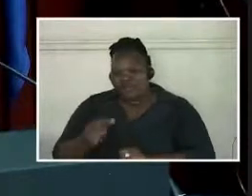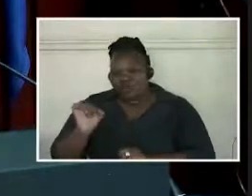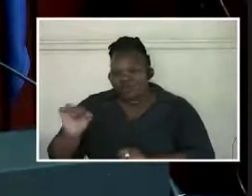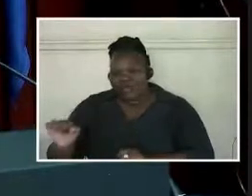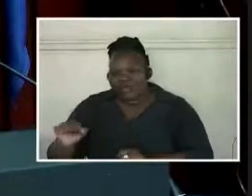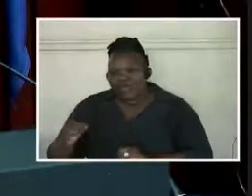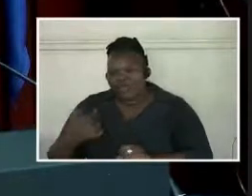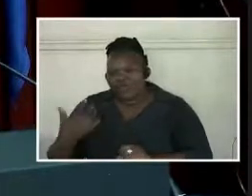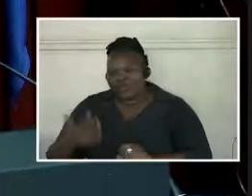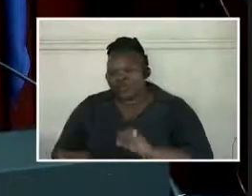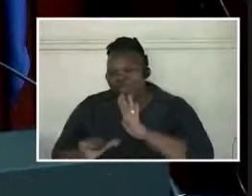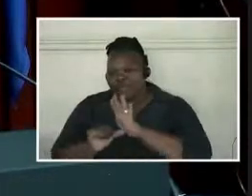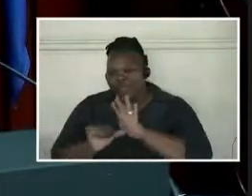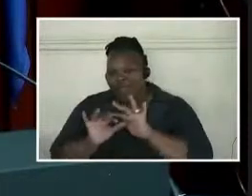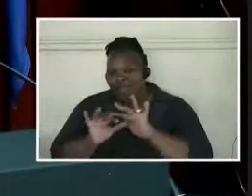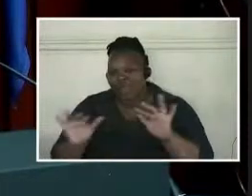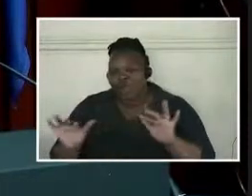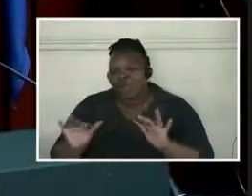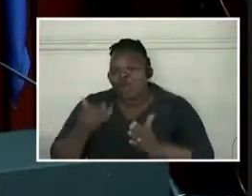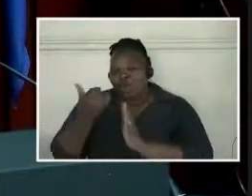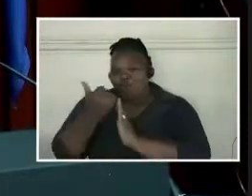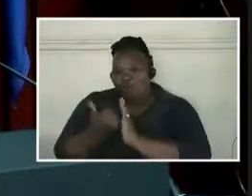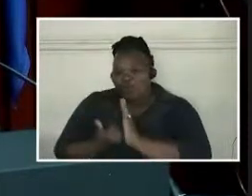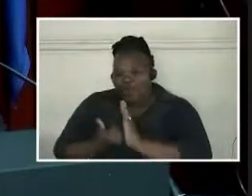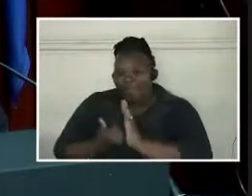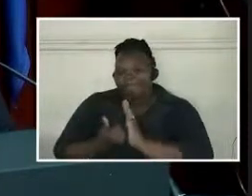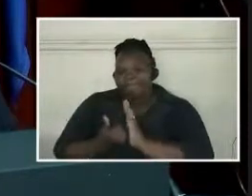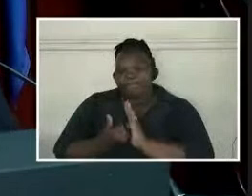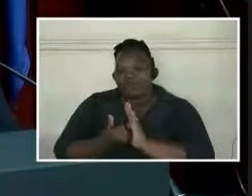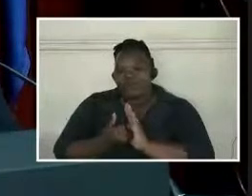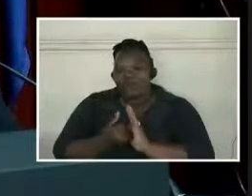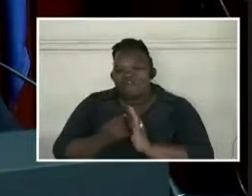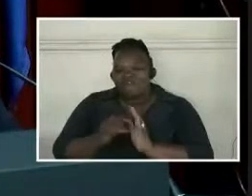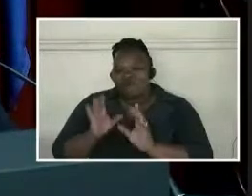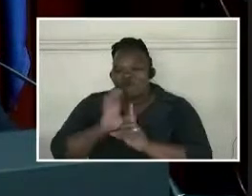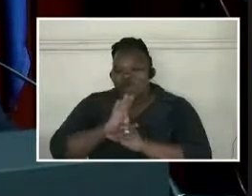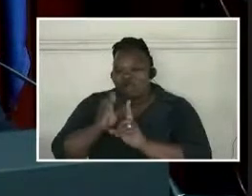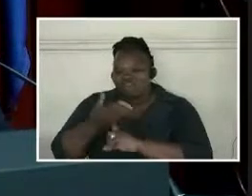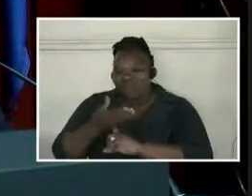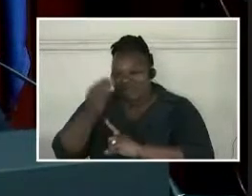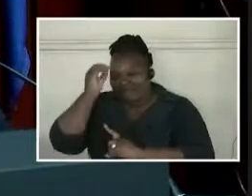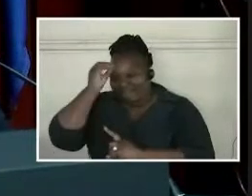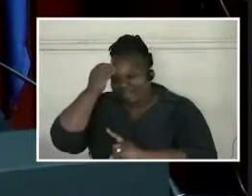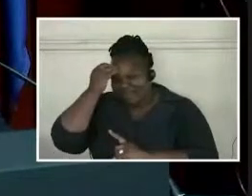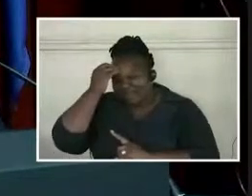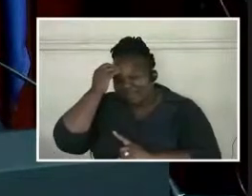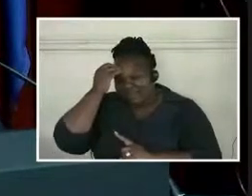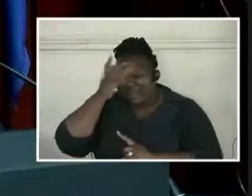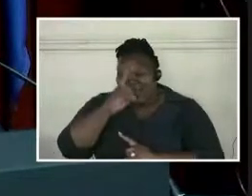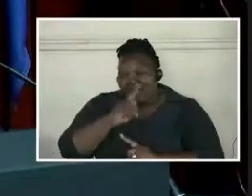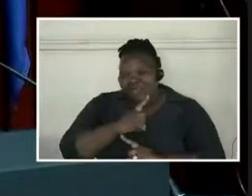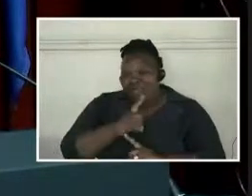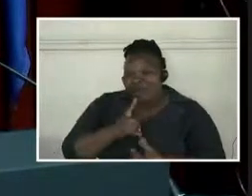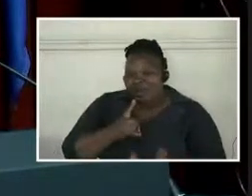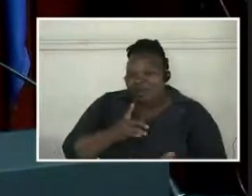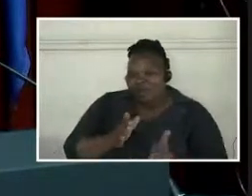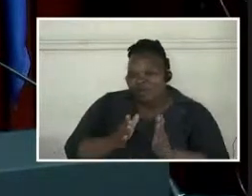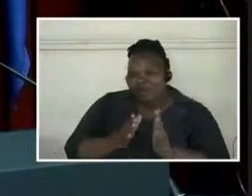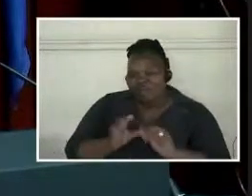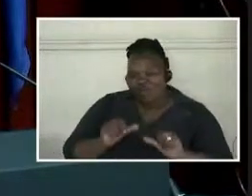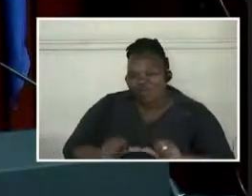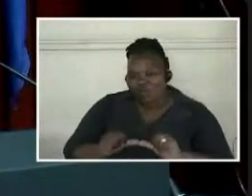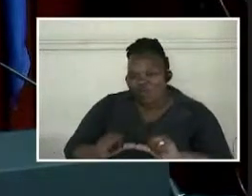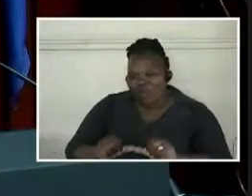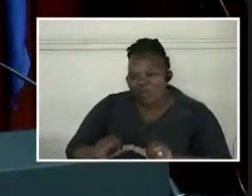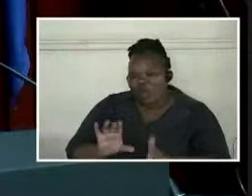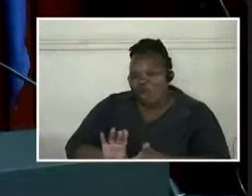the program two way together cultural affairs the committee acknowledged and commended the department for the continuation